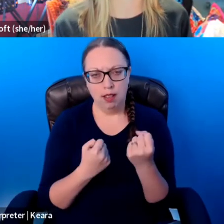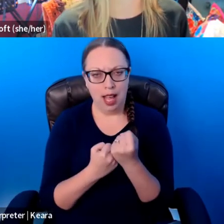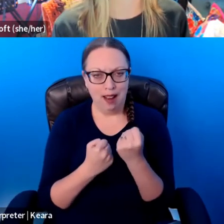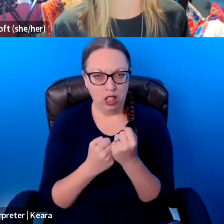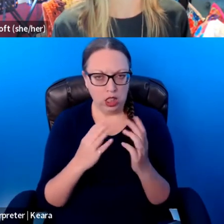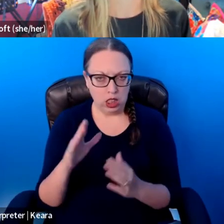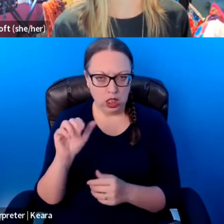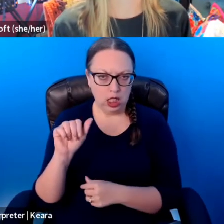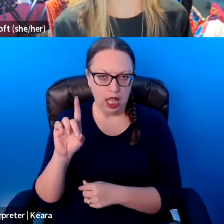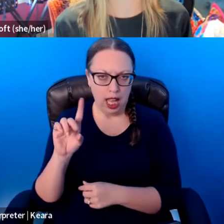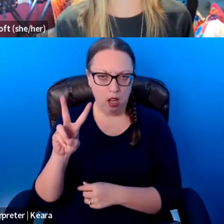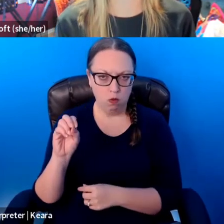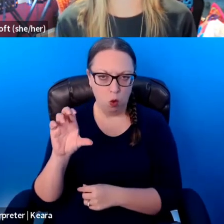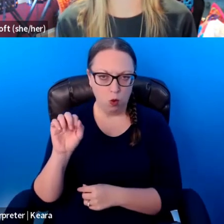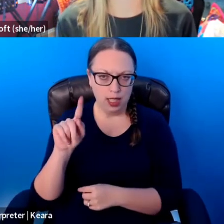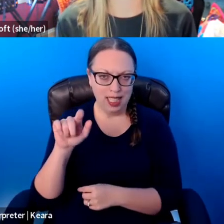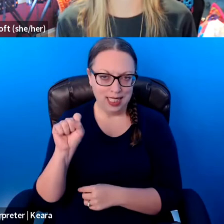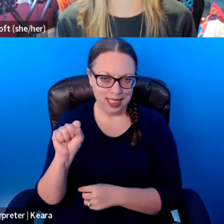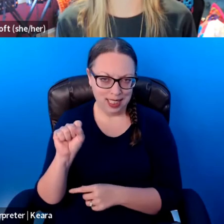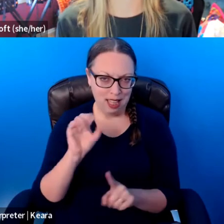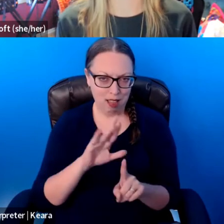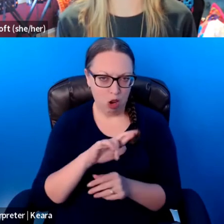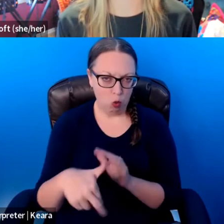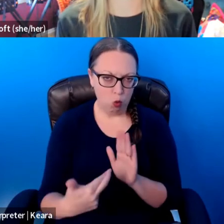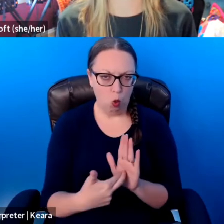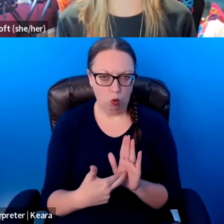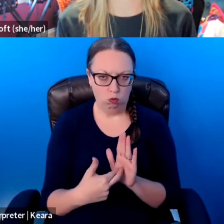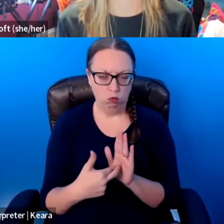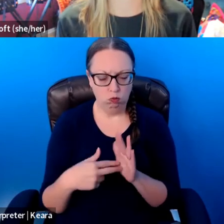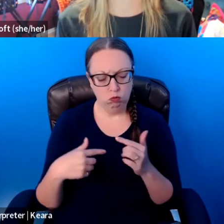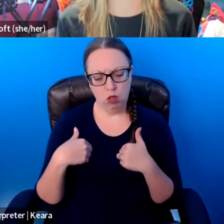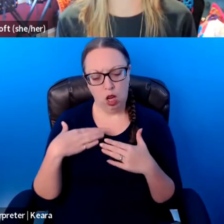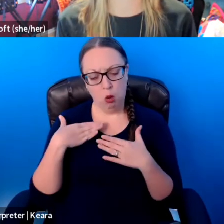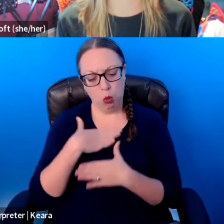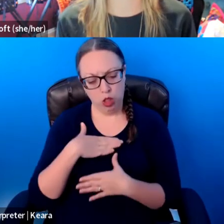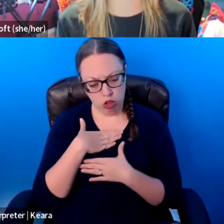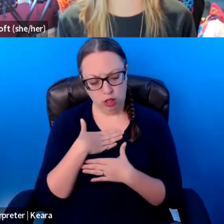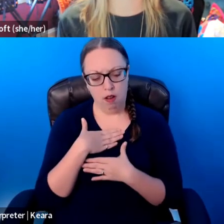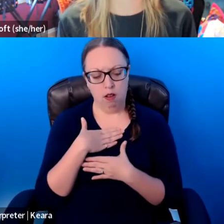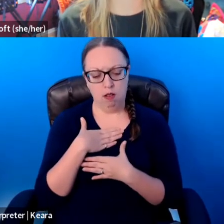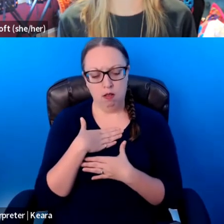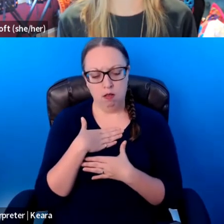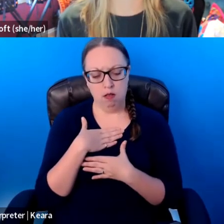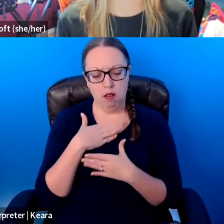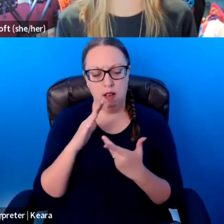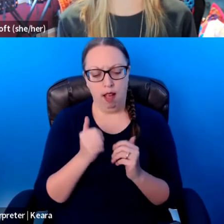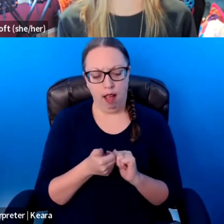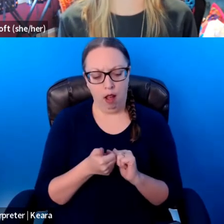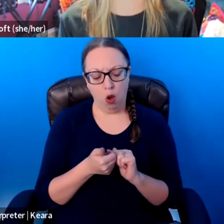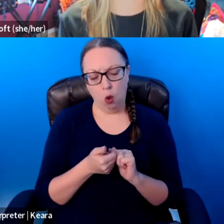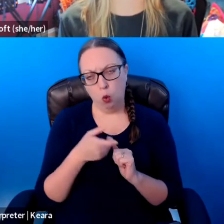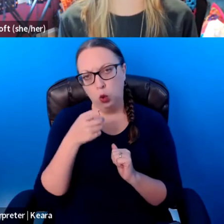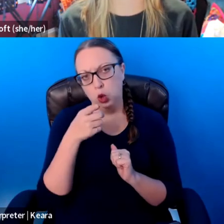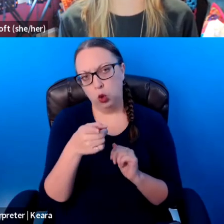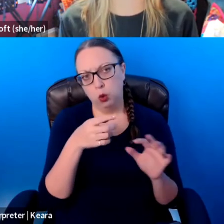this picture. You know, I appreciated the way that you critiqued, you know, some of